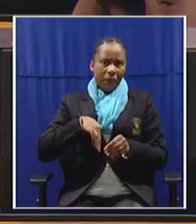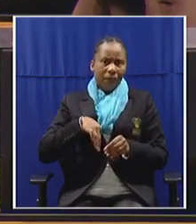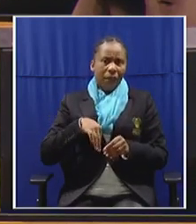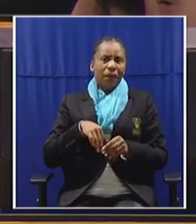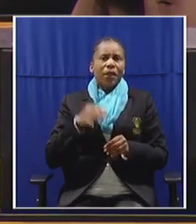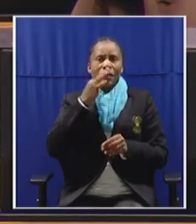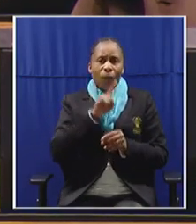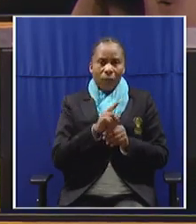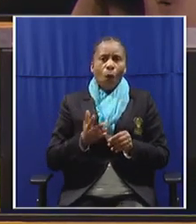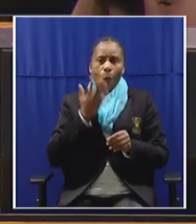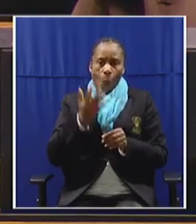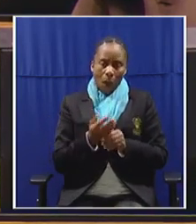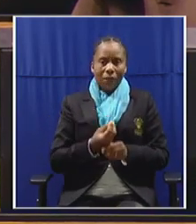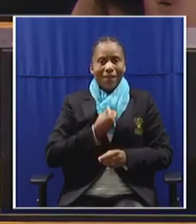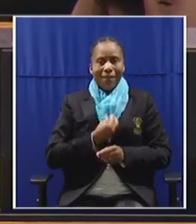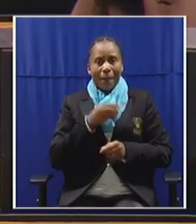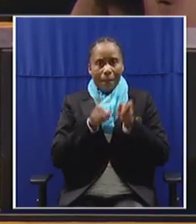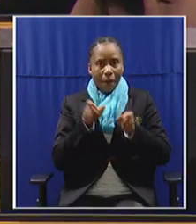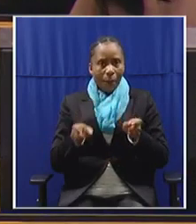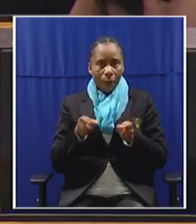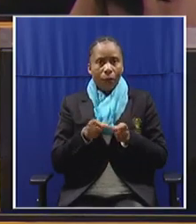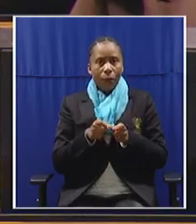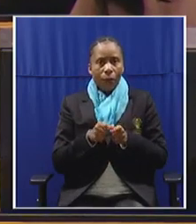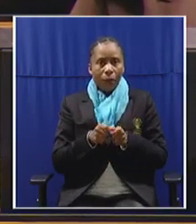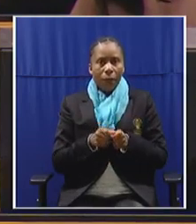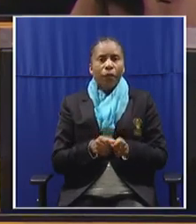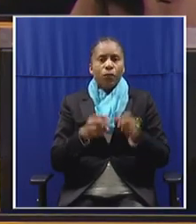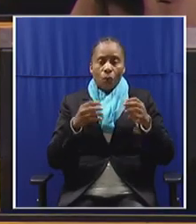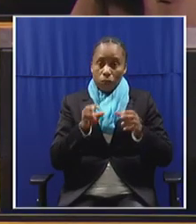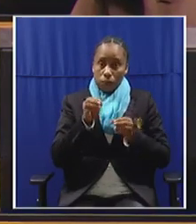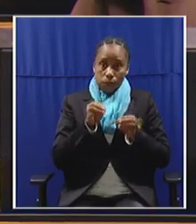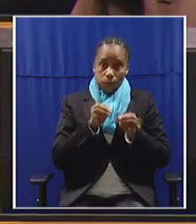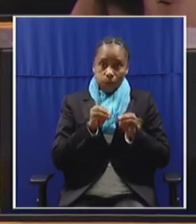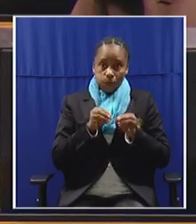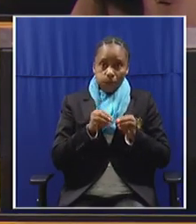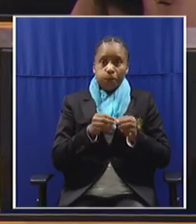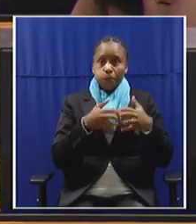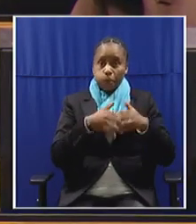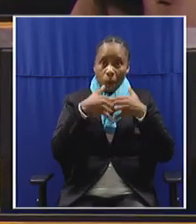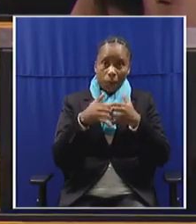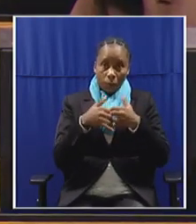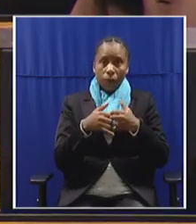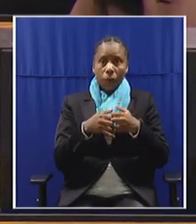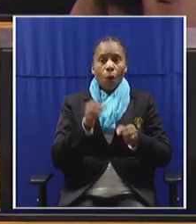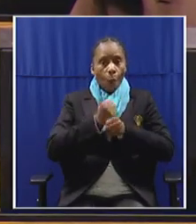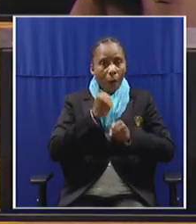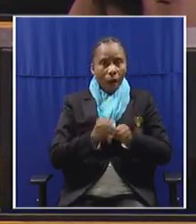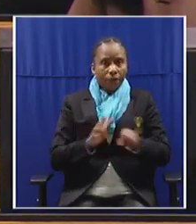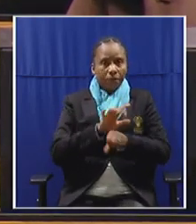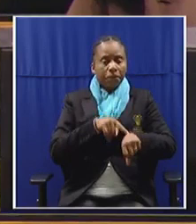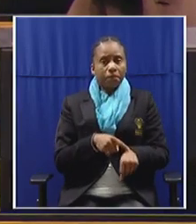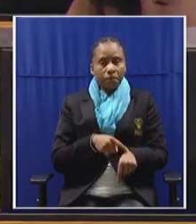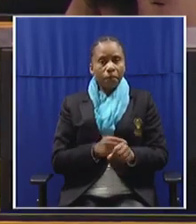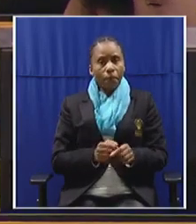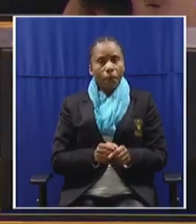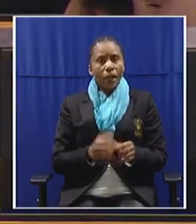we want young people to turn these jobs to create employment, rather sustainable employment. That's the first thing.